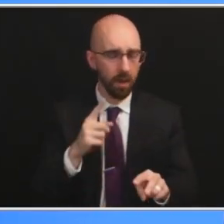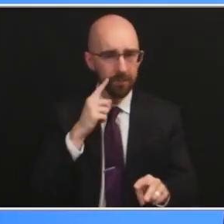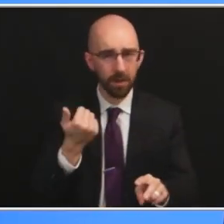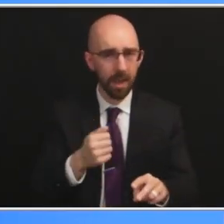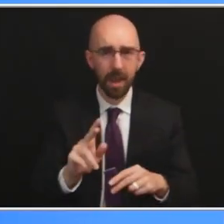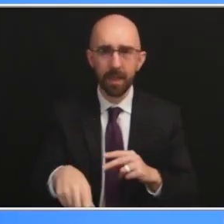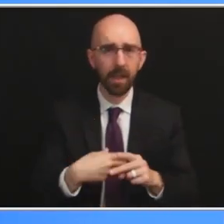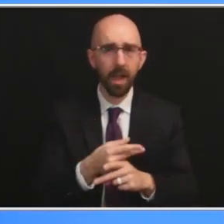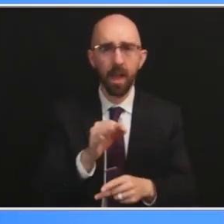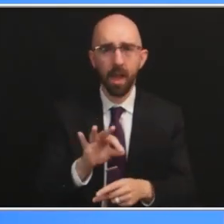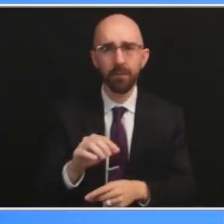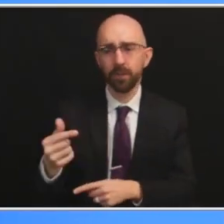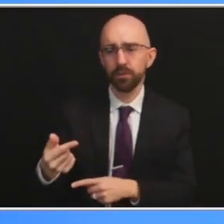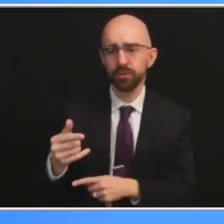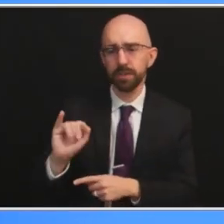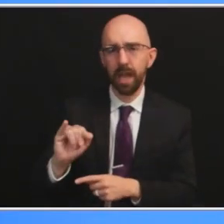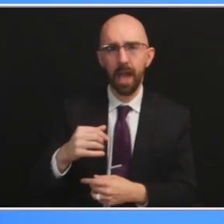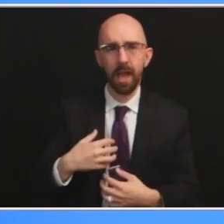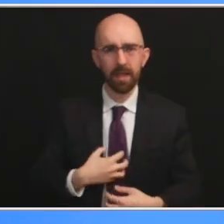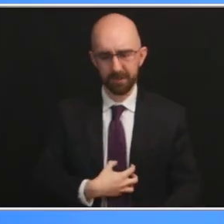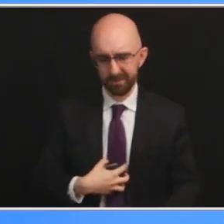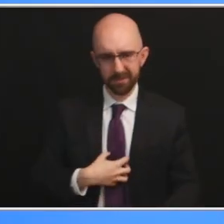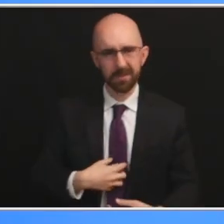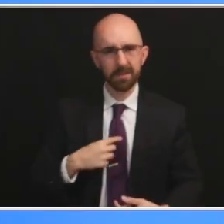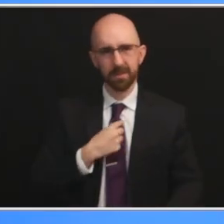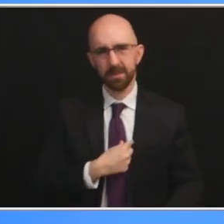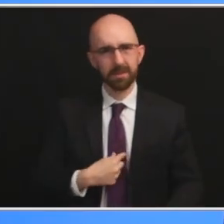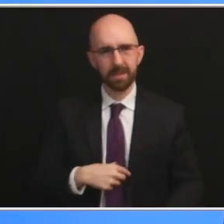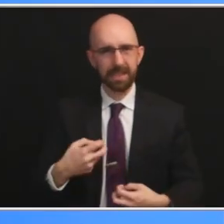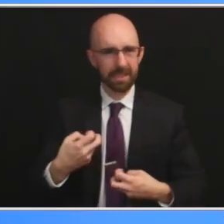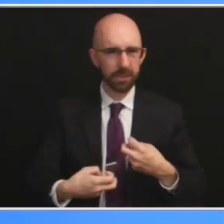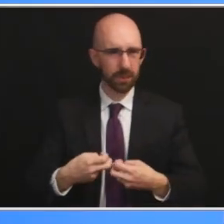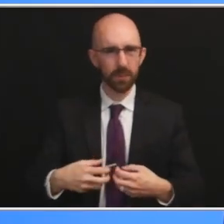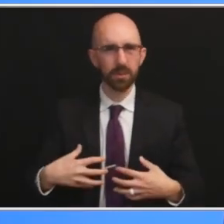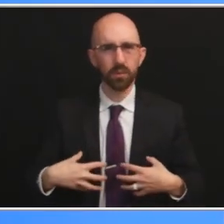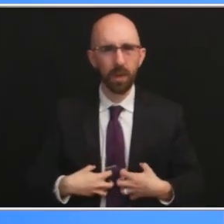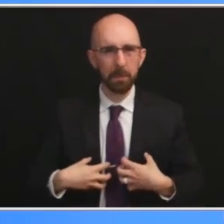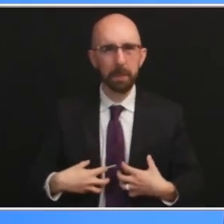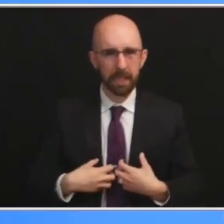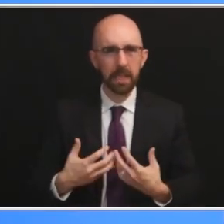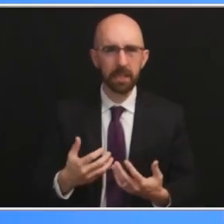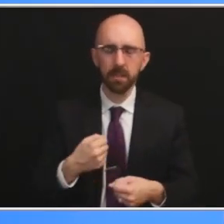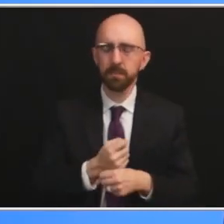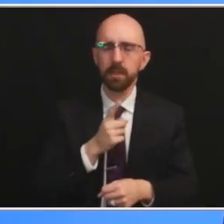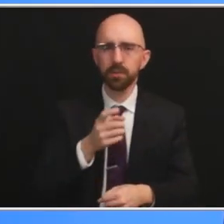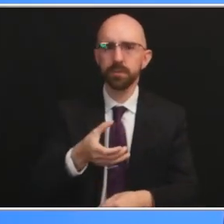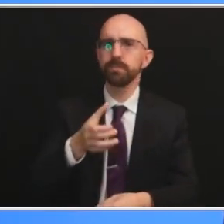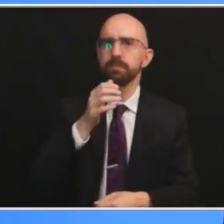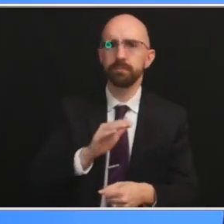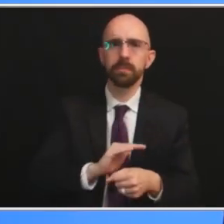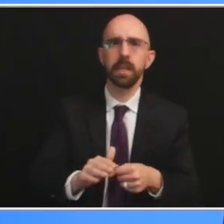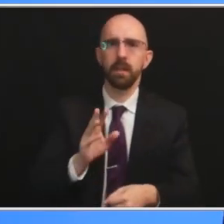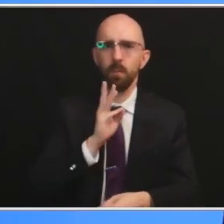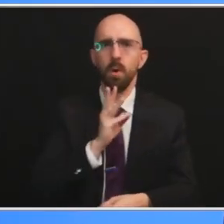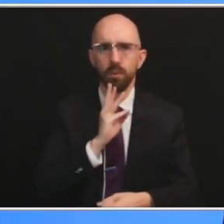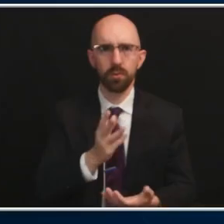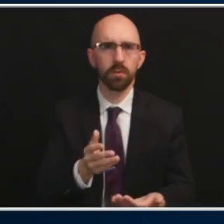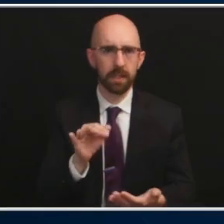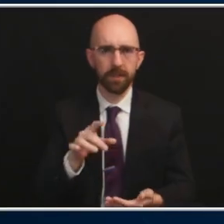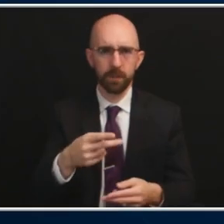of GI distress that might come with it, any cramping, and make sure to drink plenty of water if you take